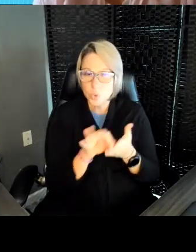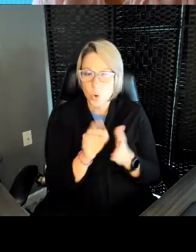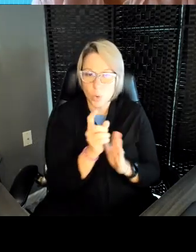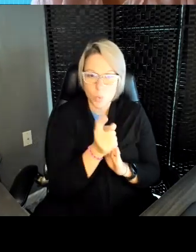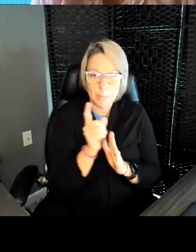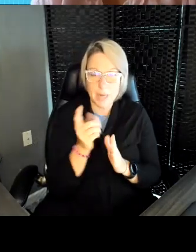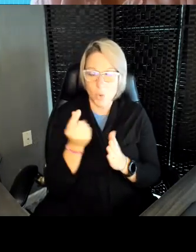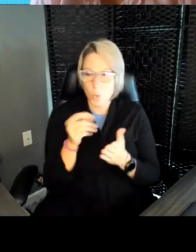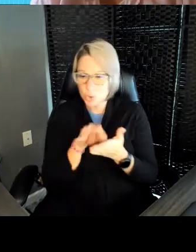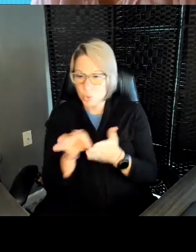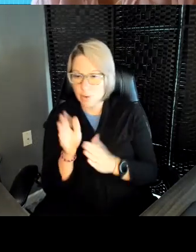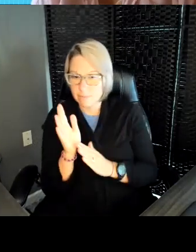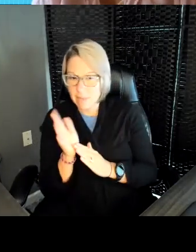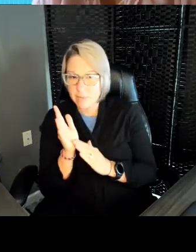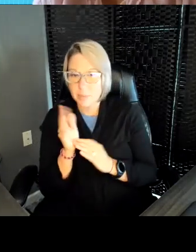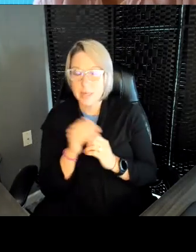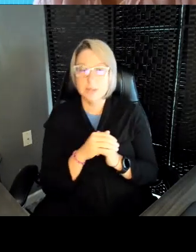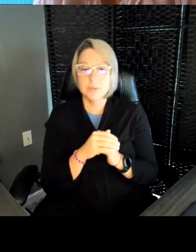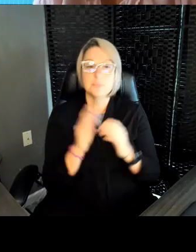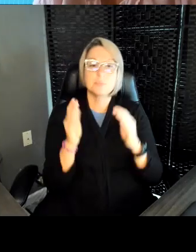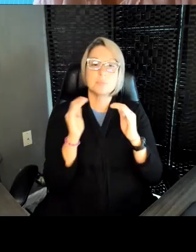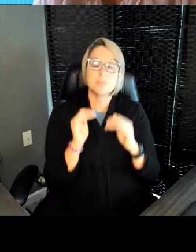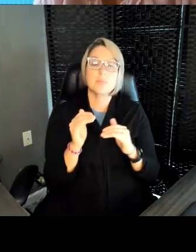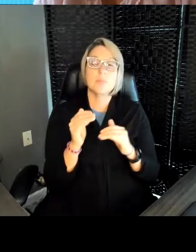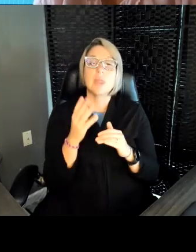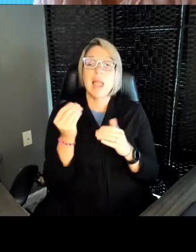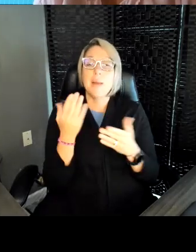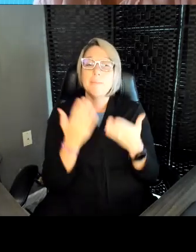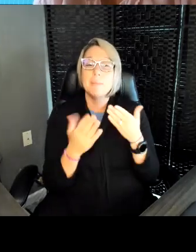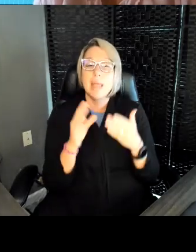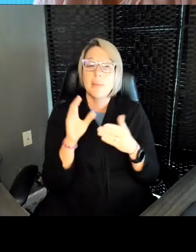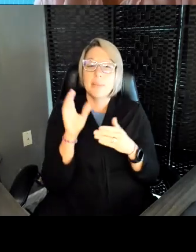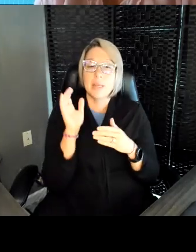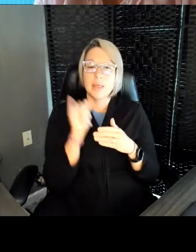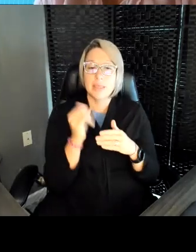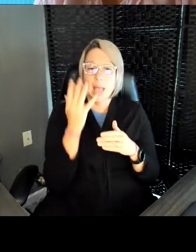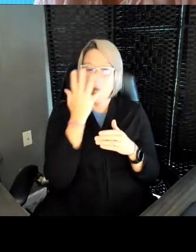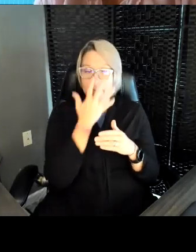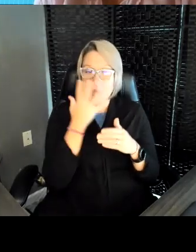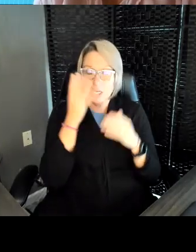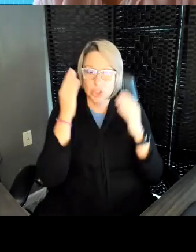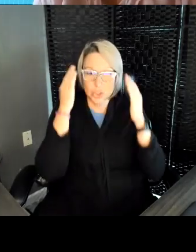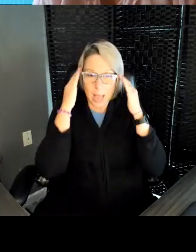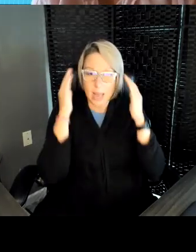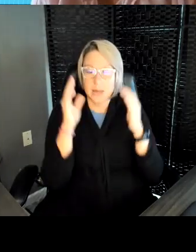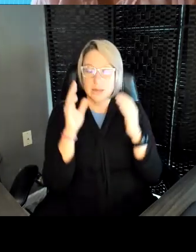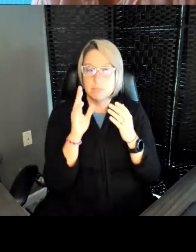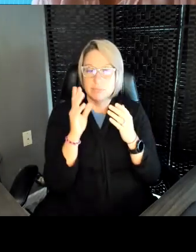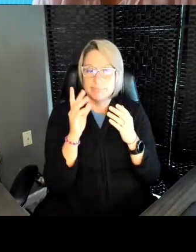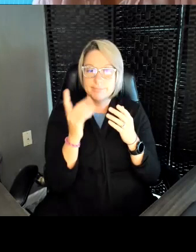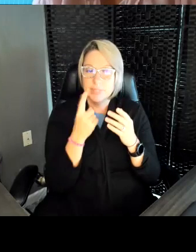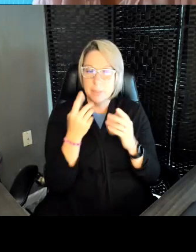about whether we can see something at that point that might be a craniofacial abnormality. So it could be a cleft palate. There could